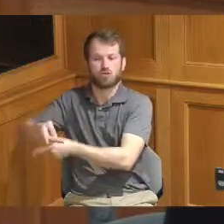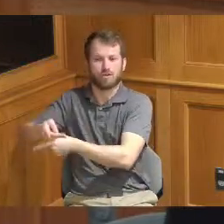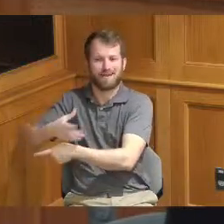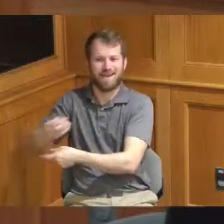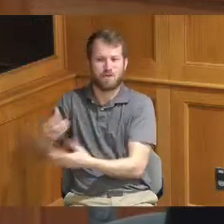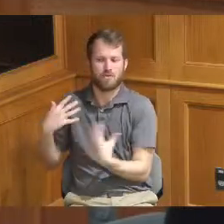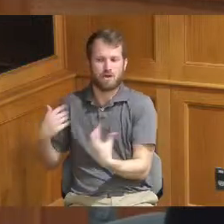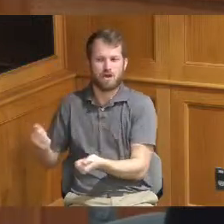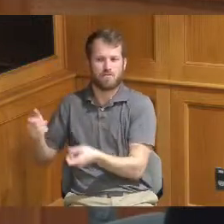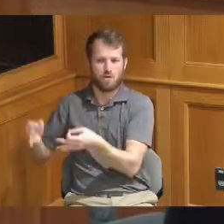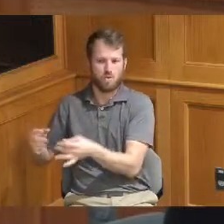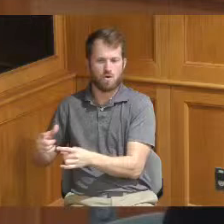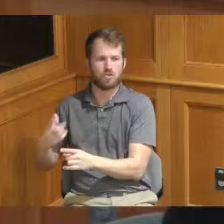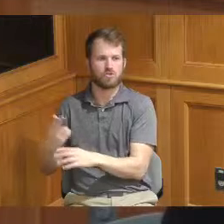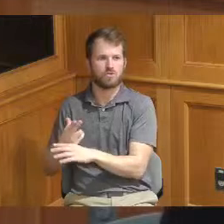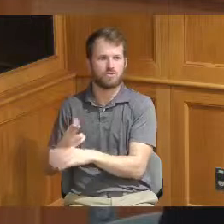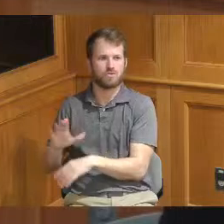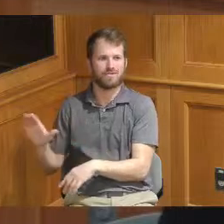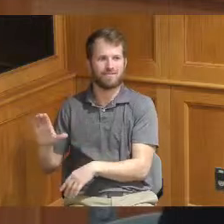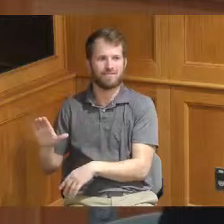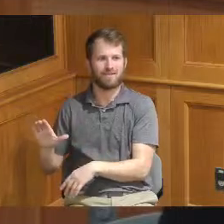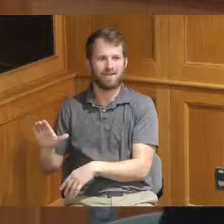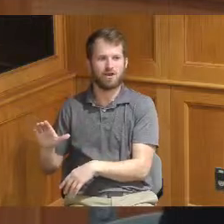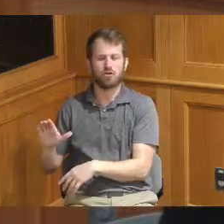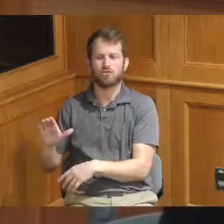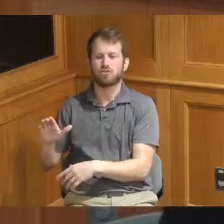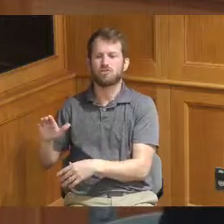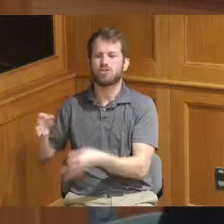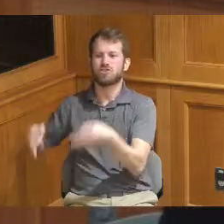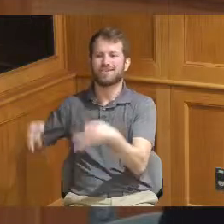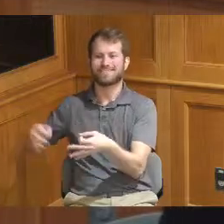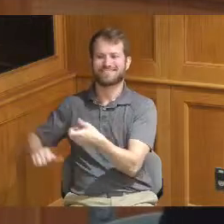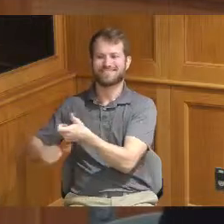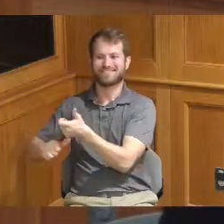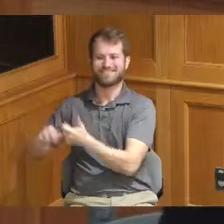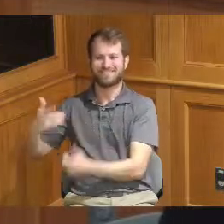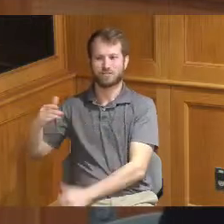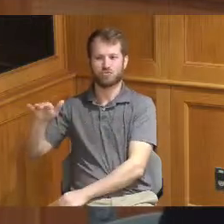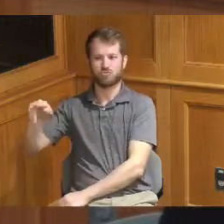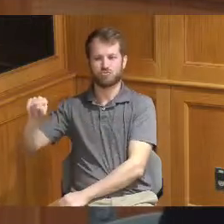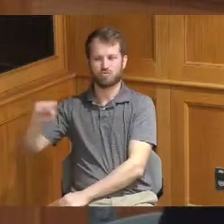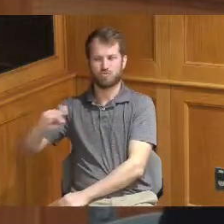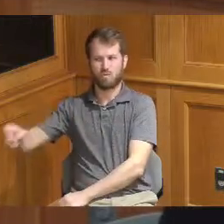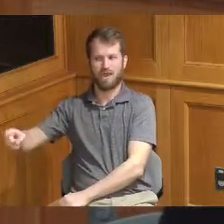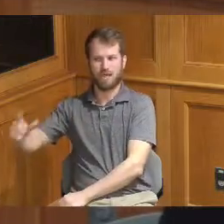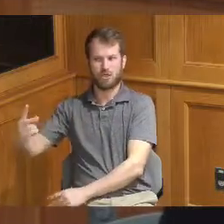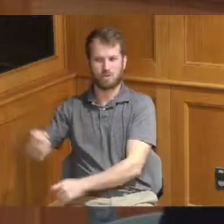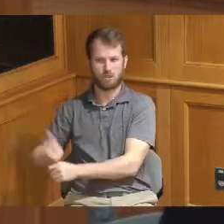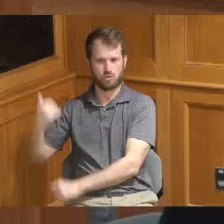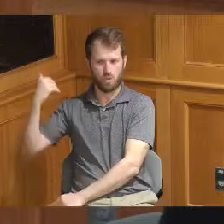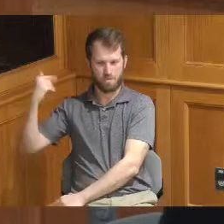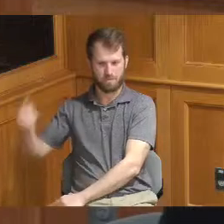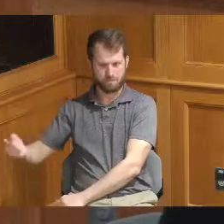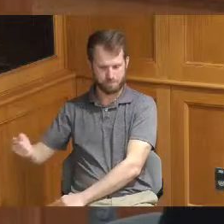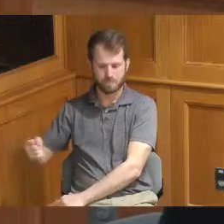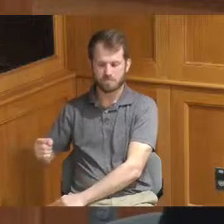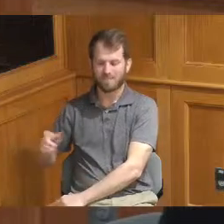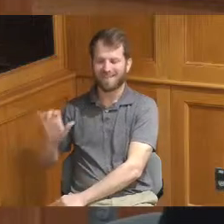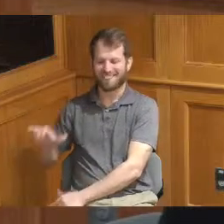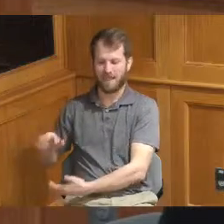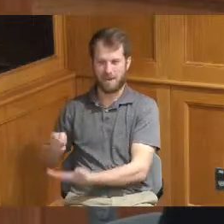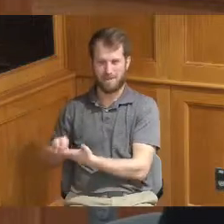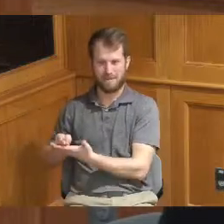is utilizing their Bureau of Justice Assistance grant that they were awarded 2 years ago. And that funding